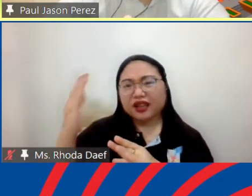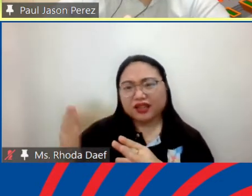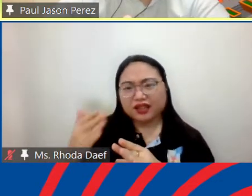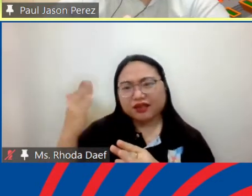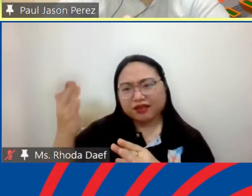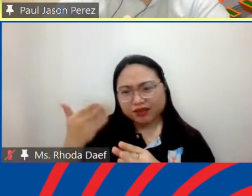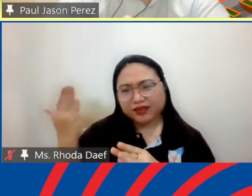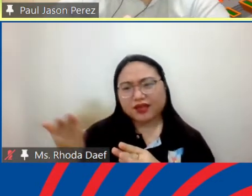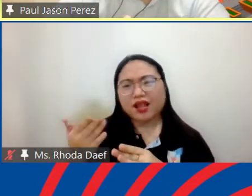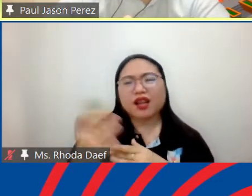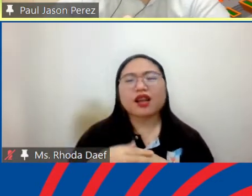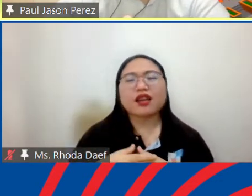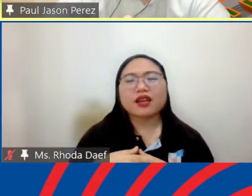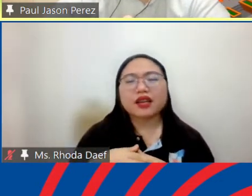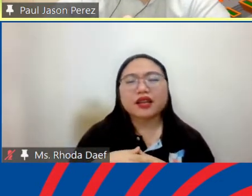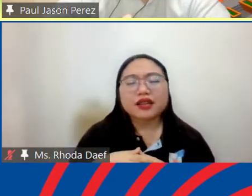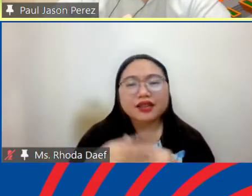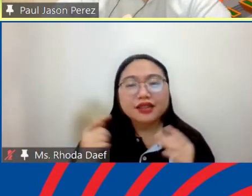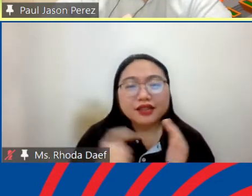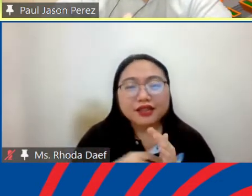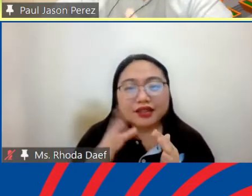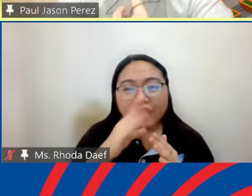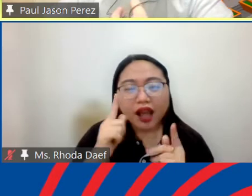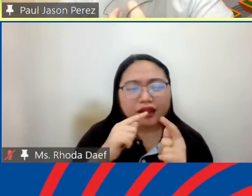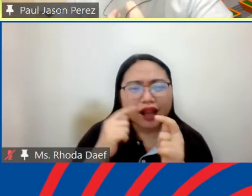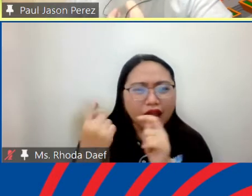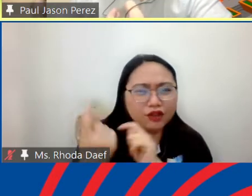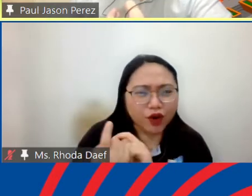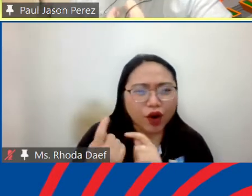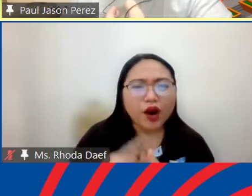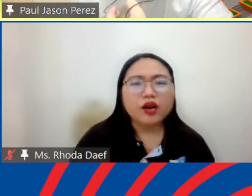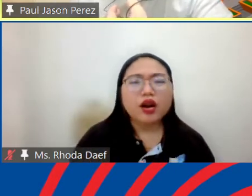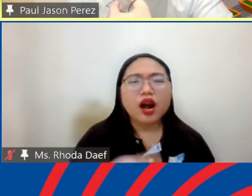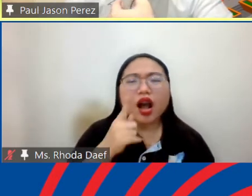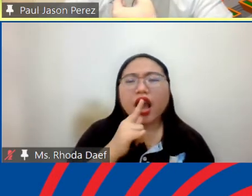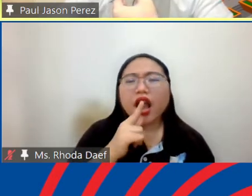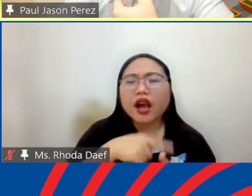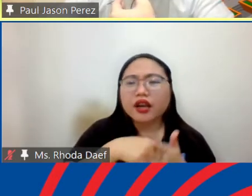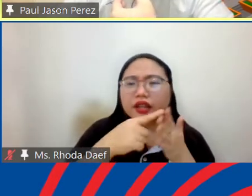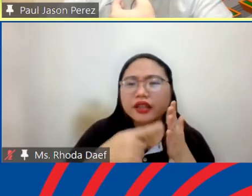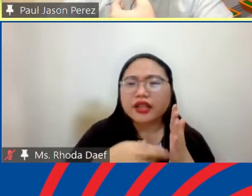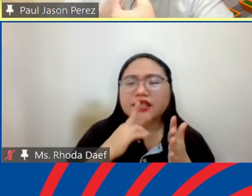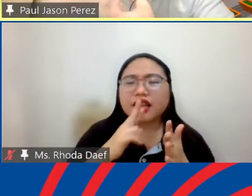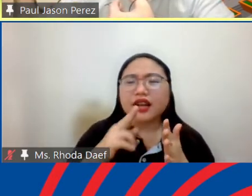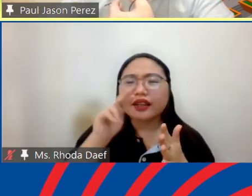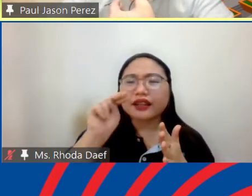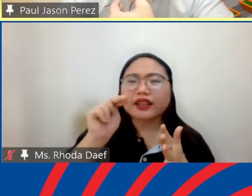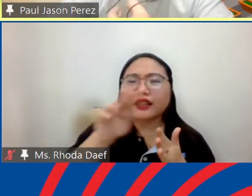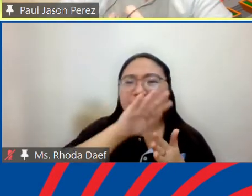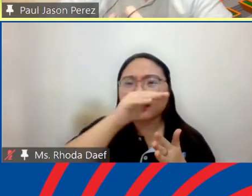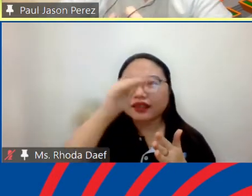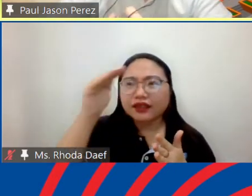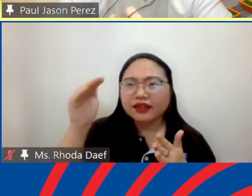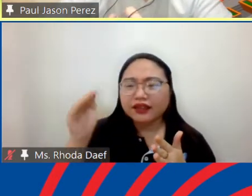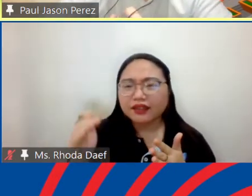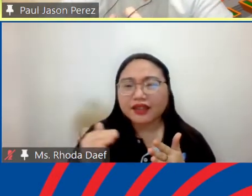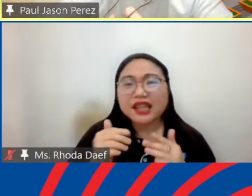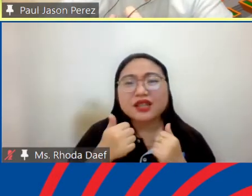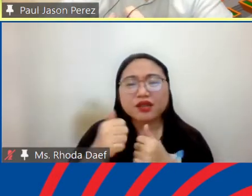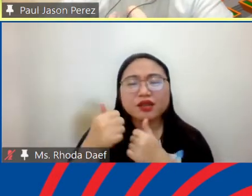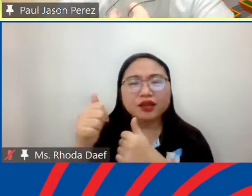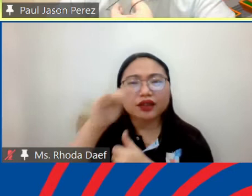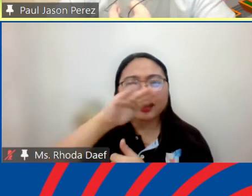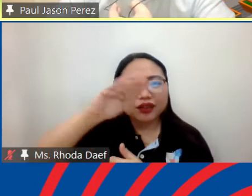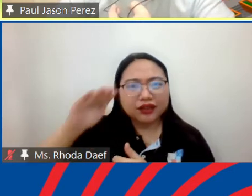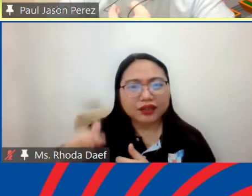store, access, and transform. So these are sequential activities that has to be performed. And there are